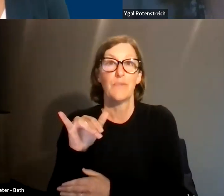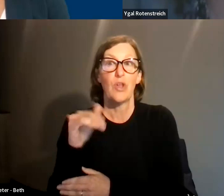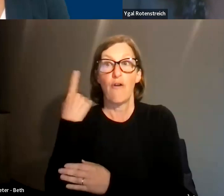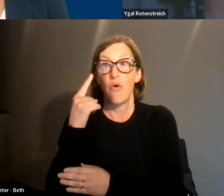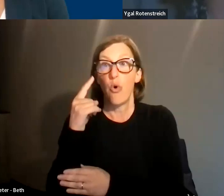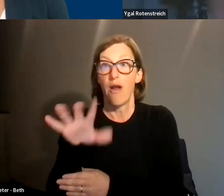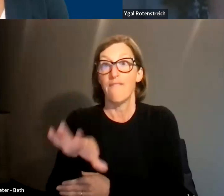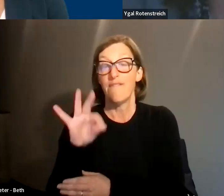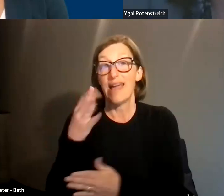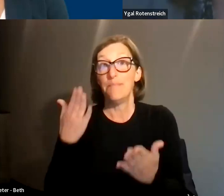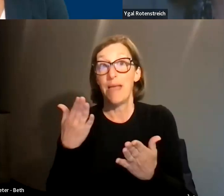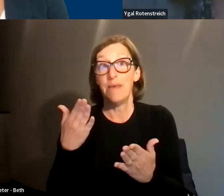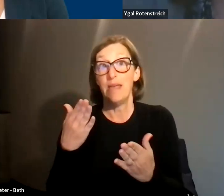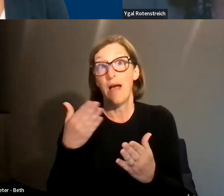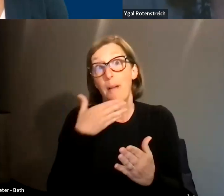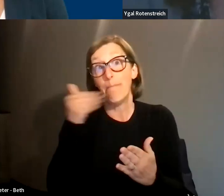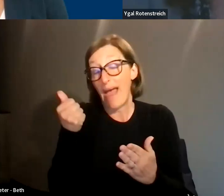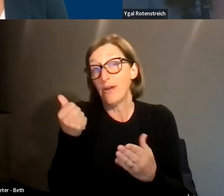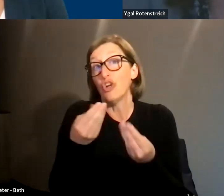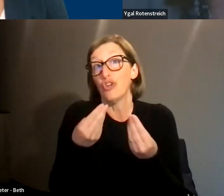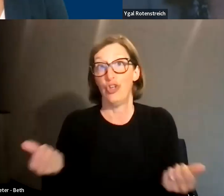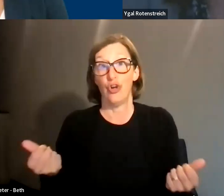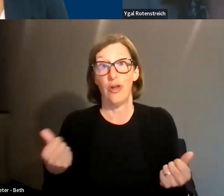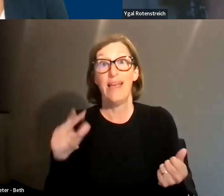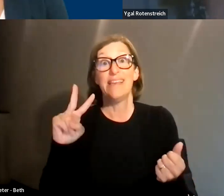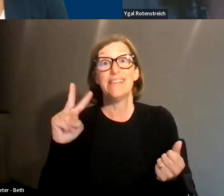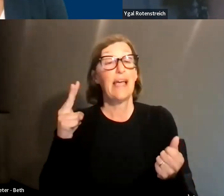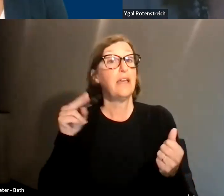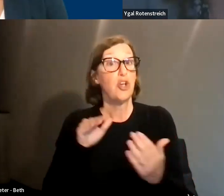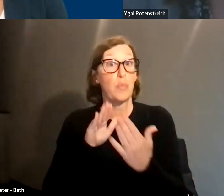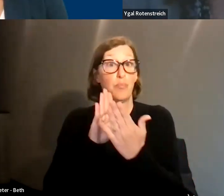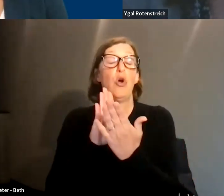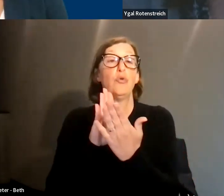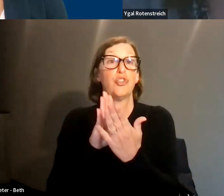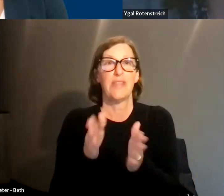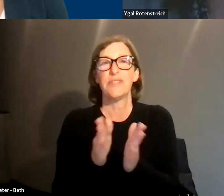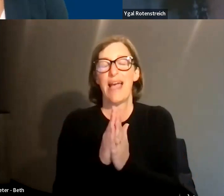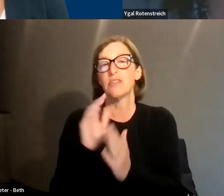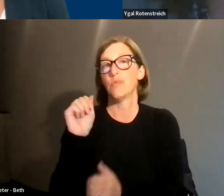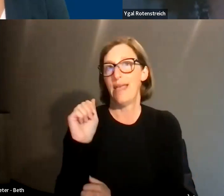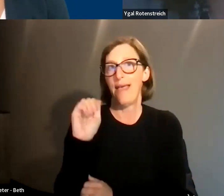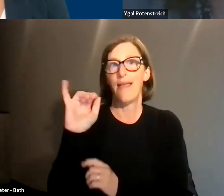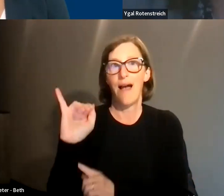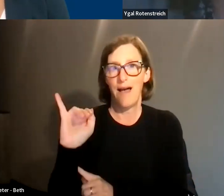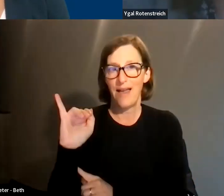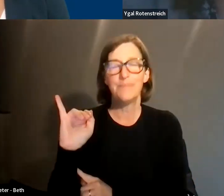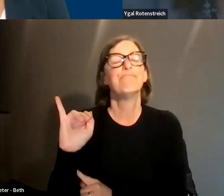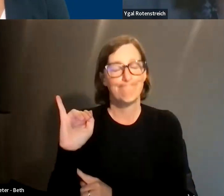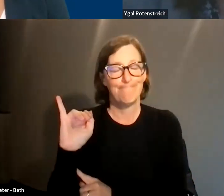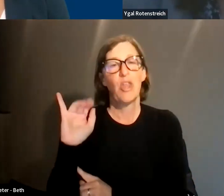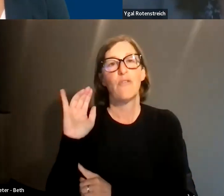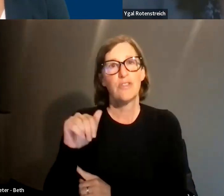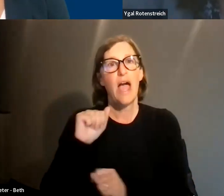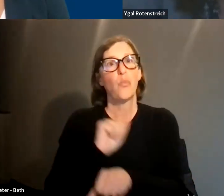find maybe a better cure. And again, and the second approach that was indeed asked is the AI approach. And for that, we're collaborating with